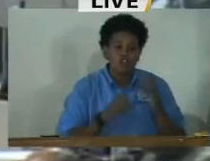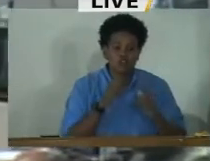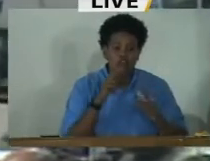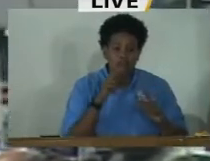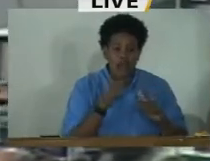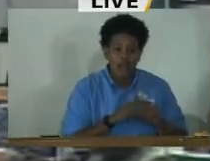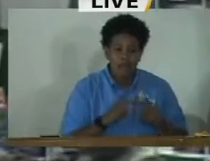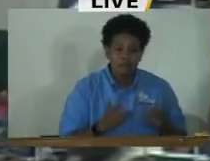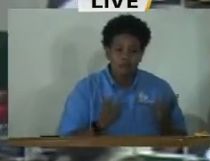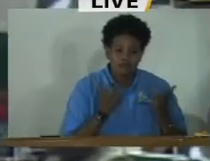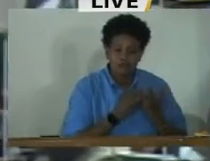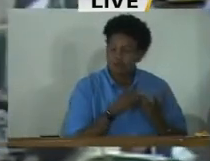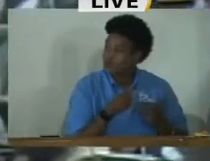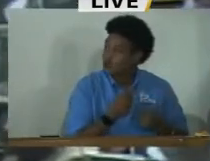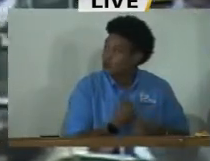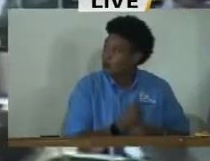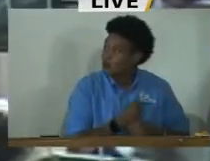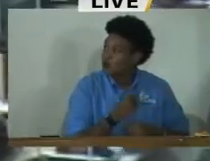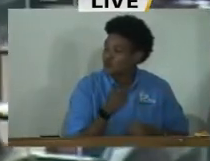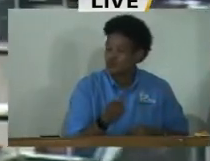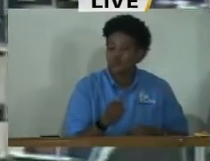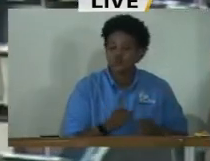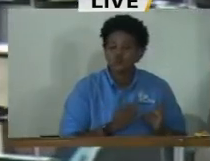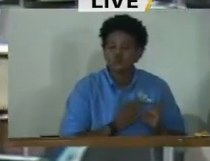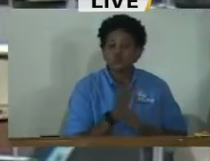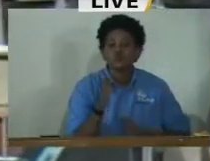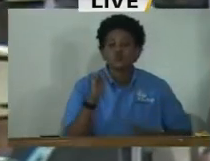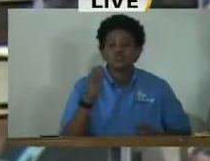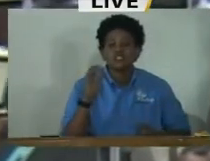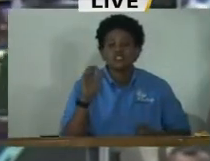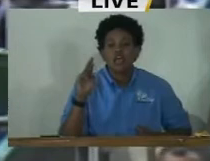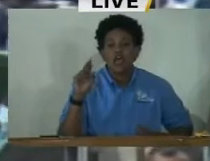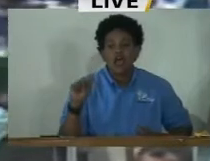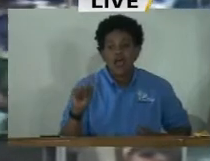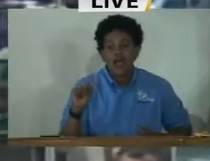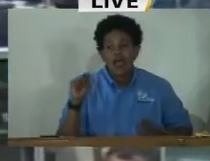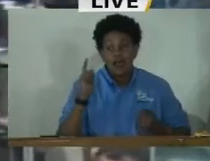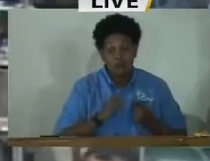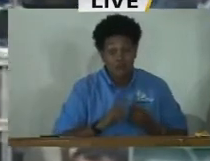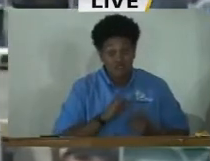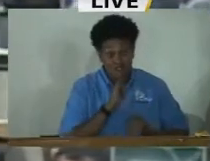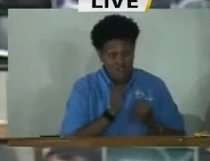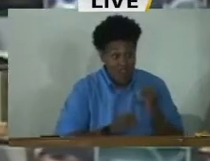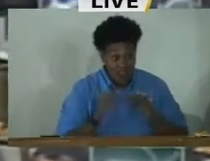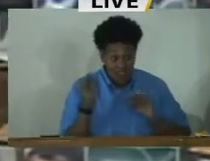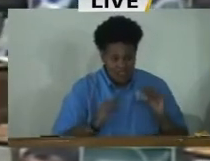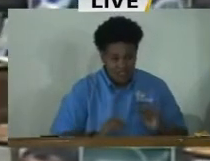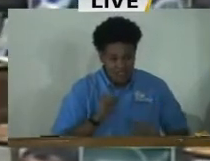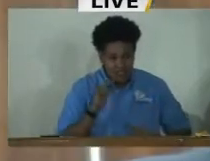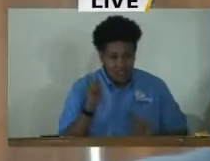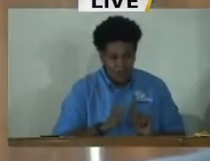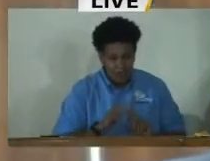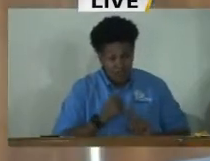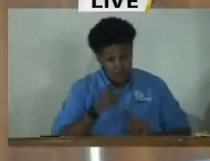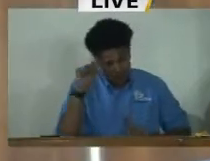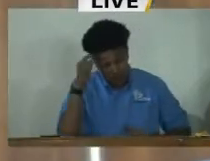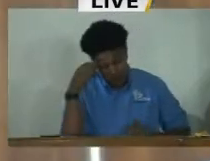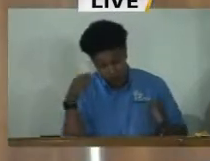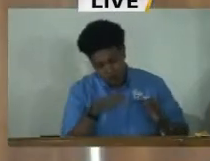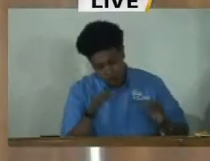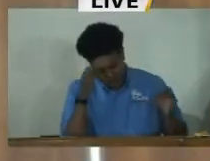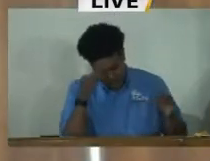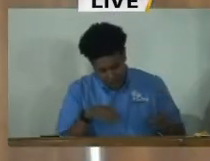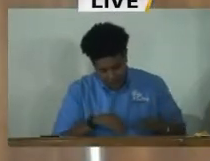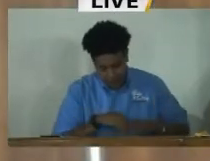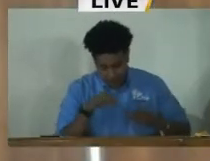applicable to produce by the JCRA, and finalize the implementation of the Cabinet decision